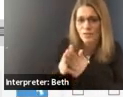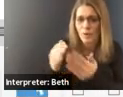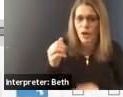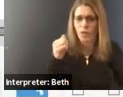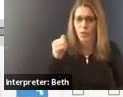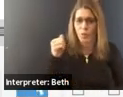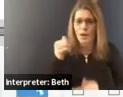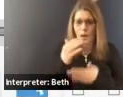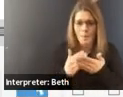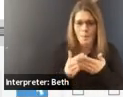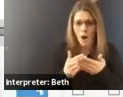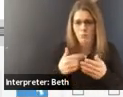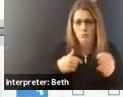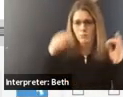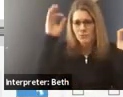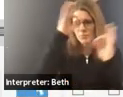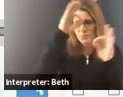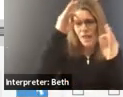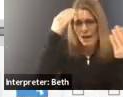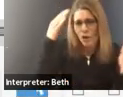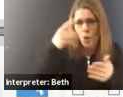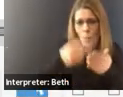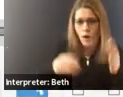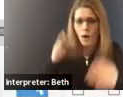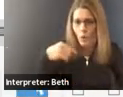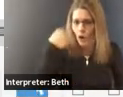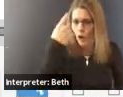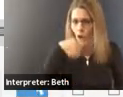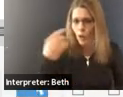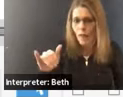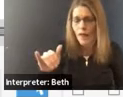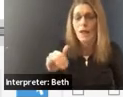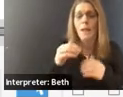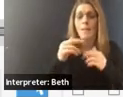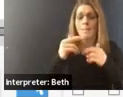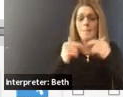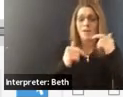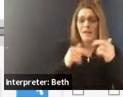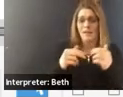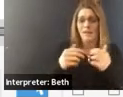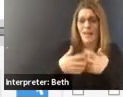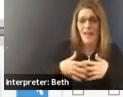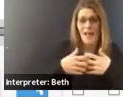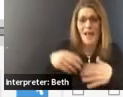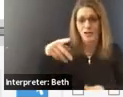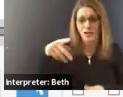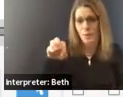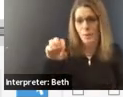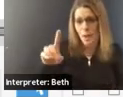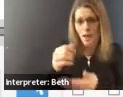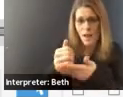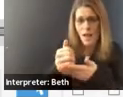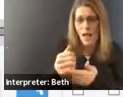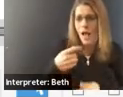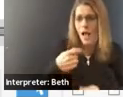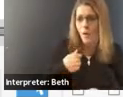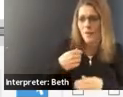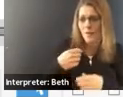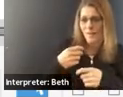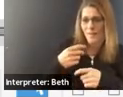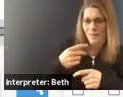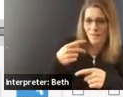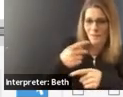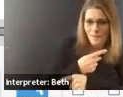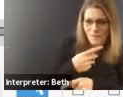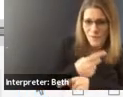So building this engine pod helped me open a door for myself on how I worked, right? And how I did